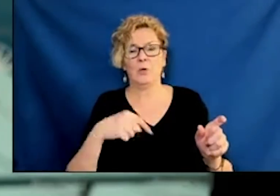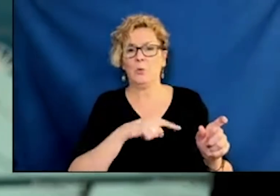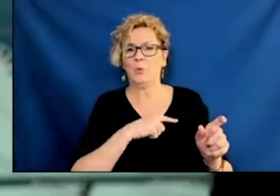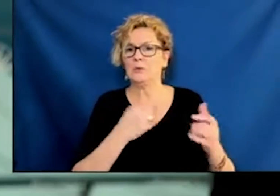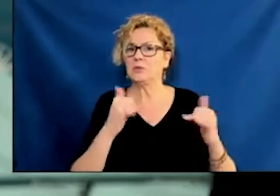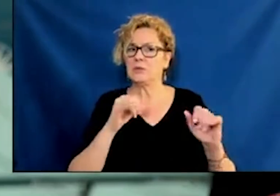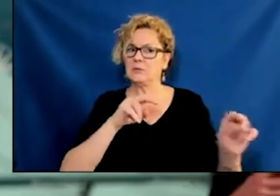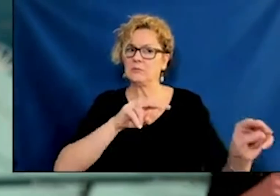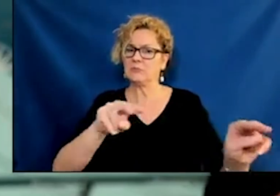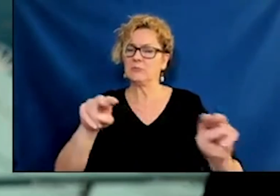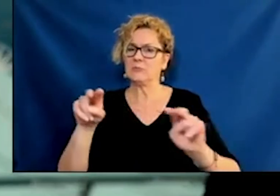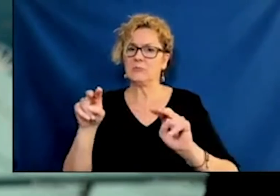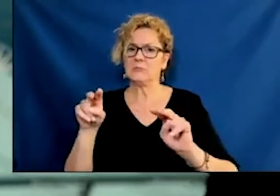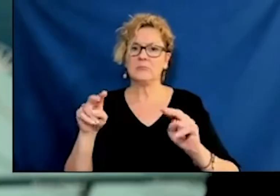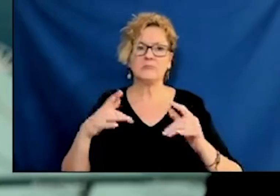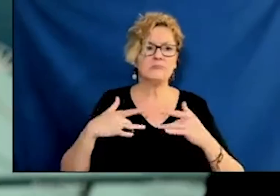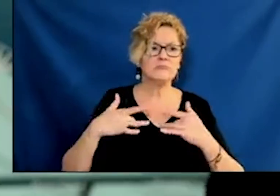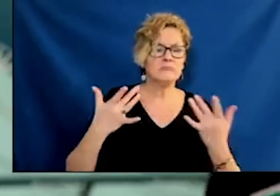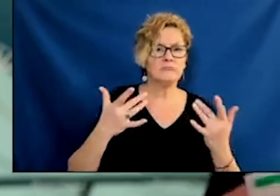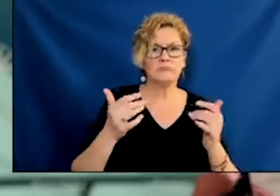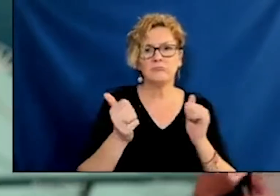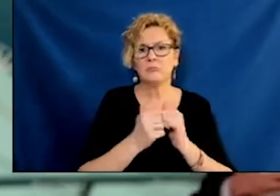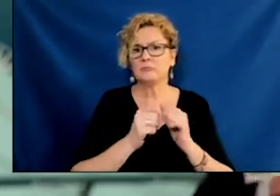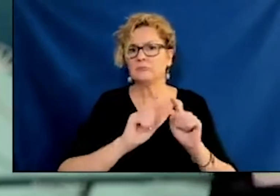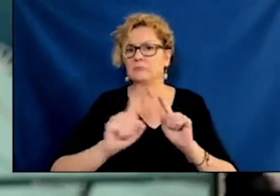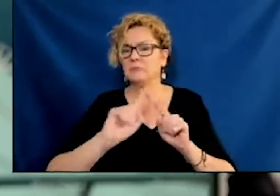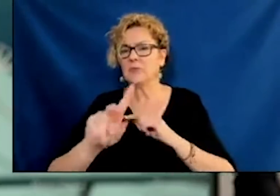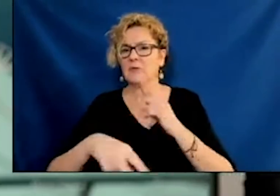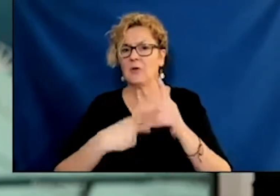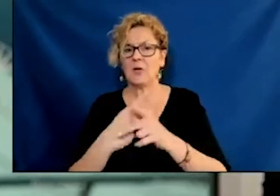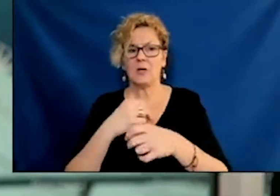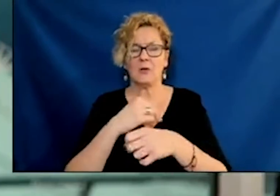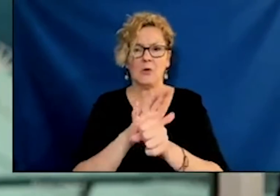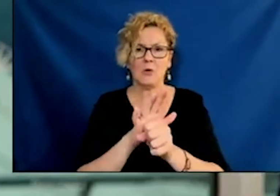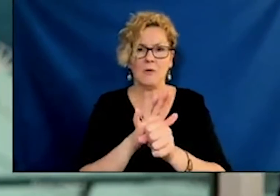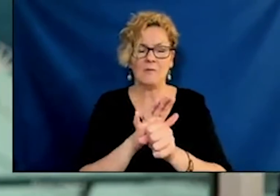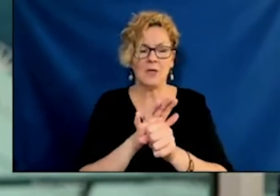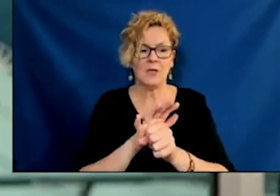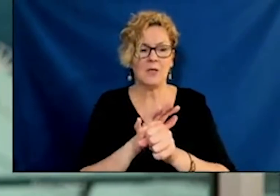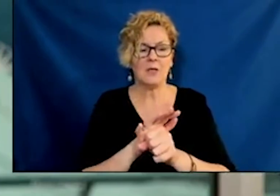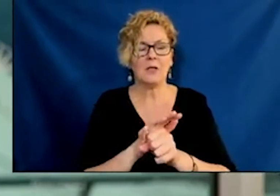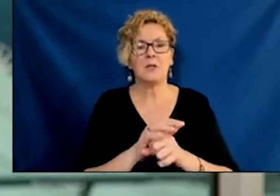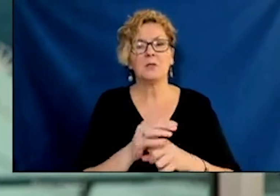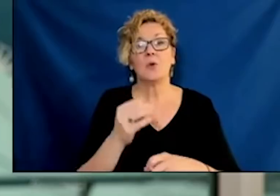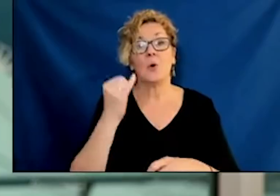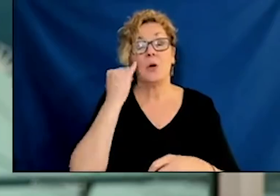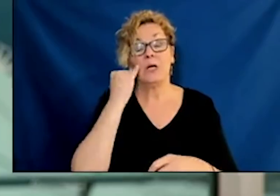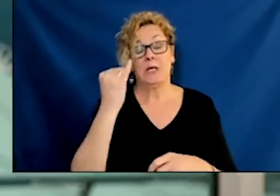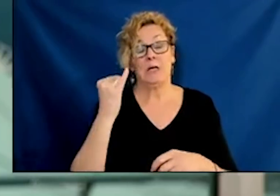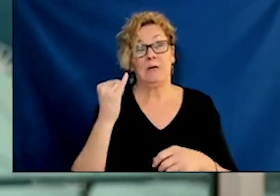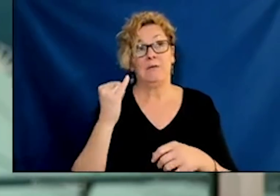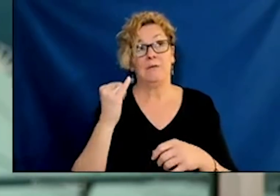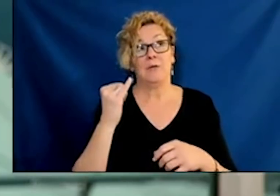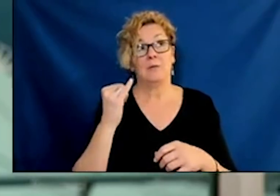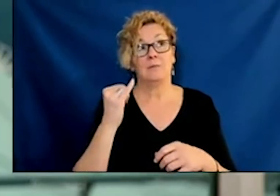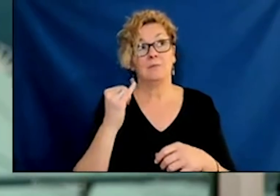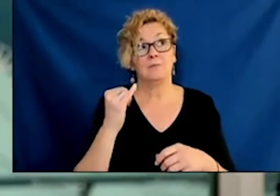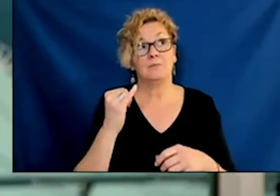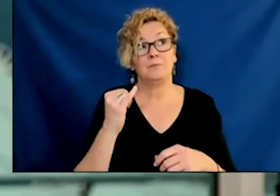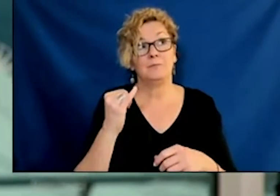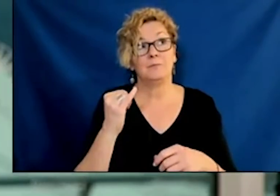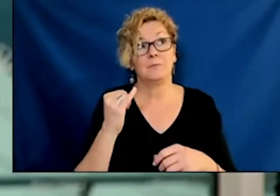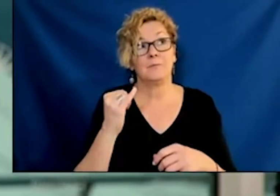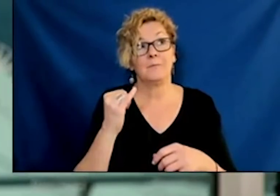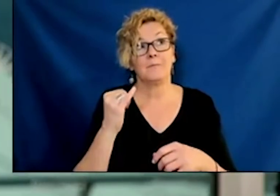different strains. So the fewer transmission events that we have in the world, but also in Canada and